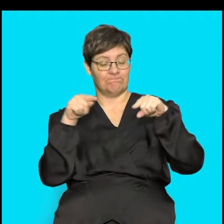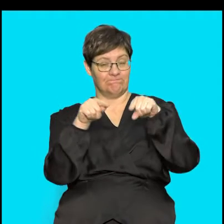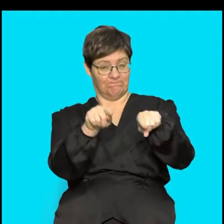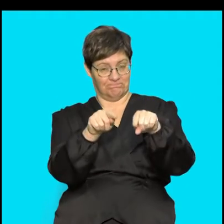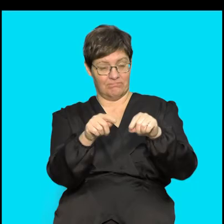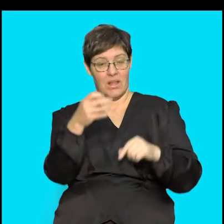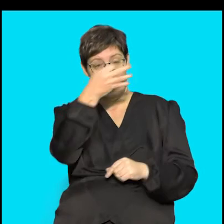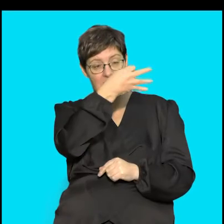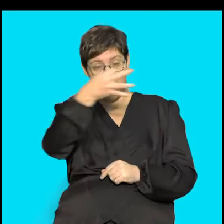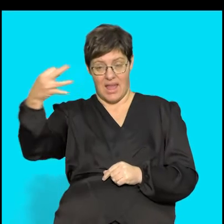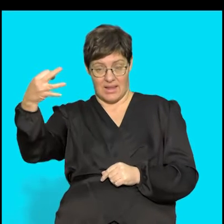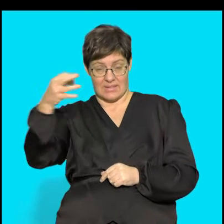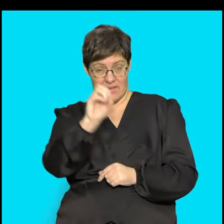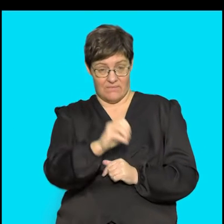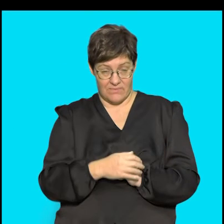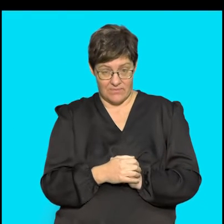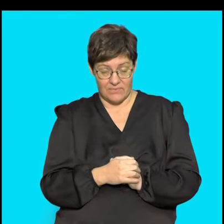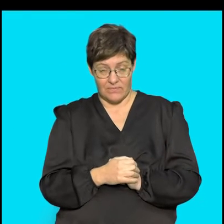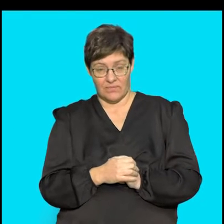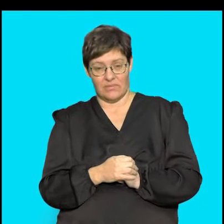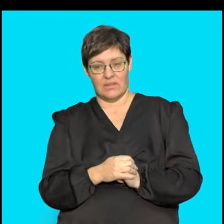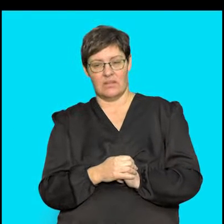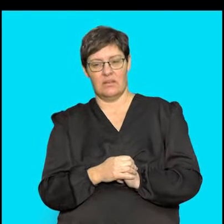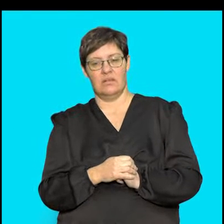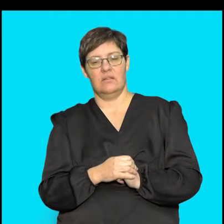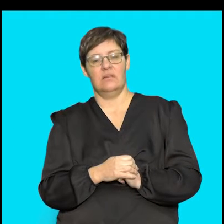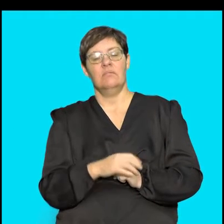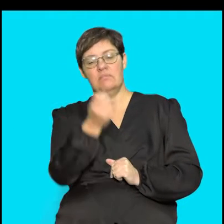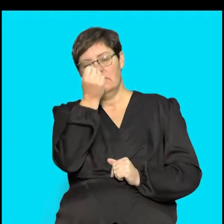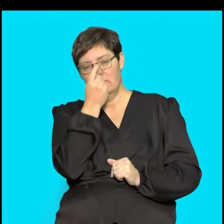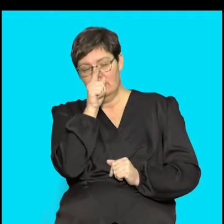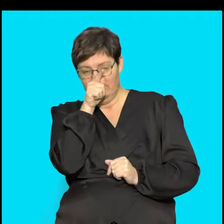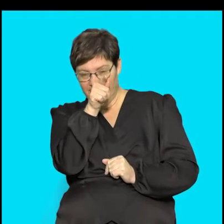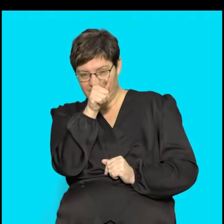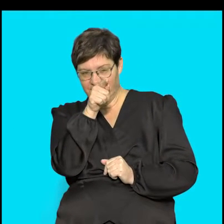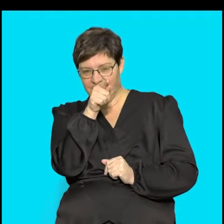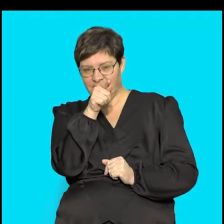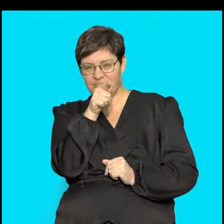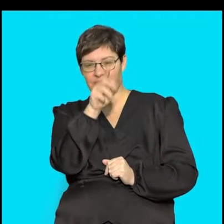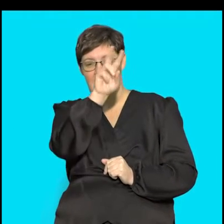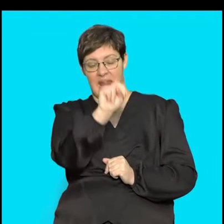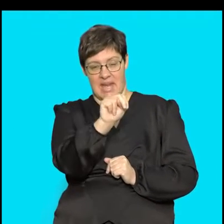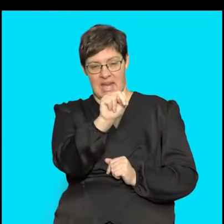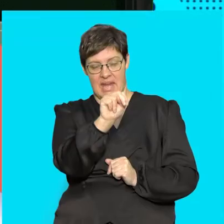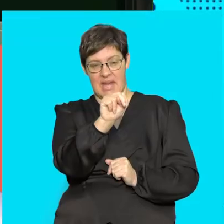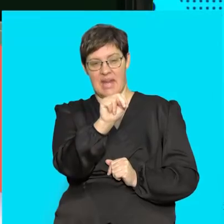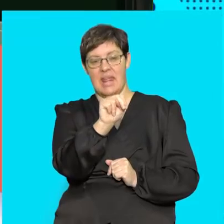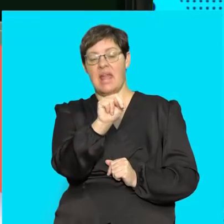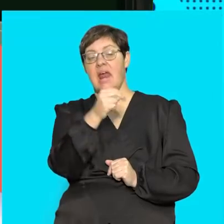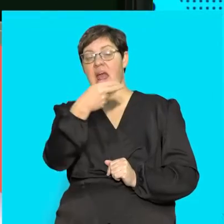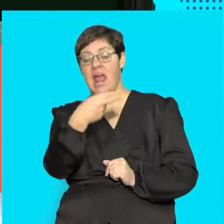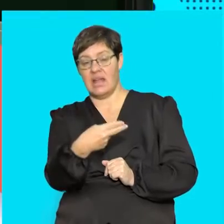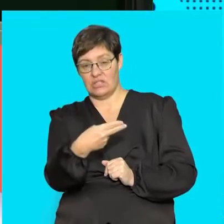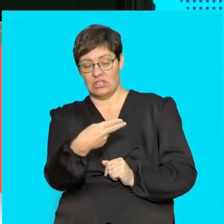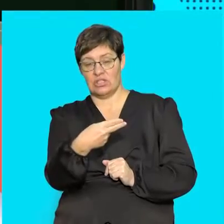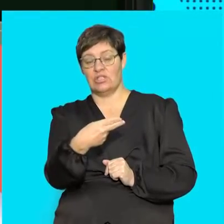or horizontal lines here, you need to understand that at that point where my nitrogen, my